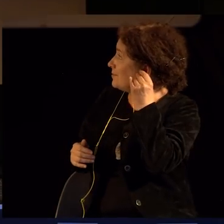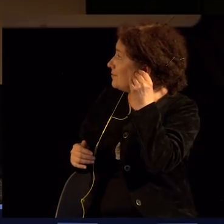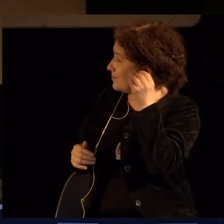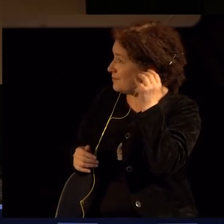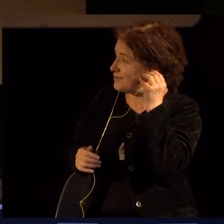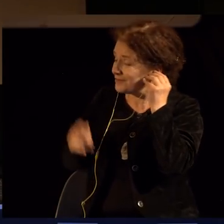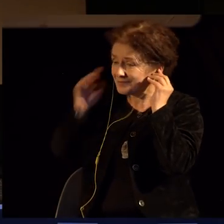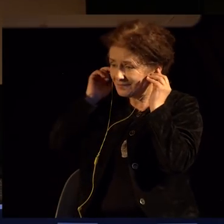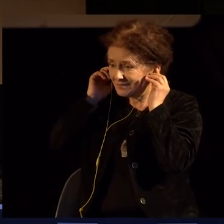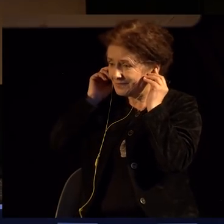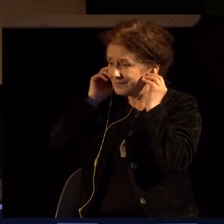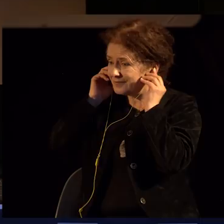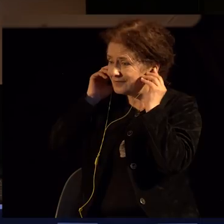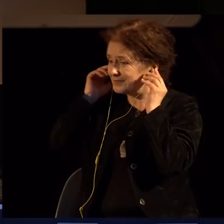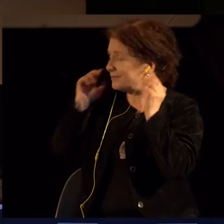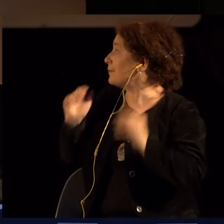Thank you.